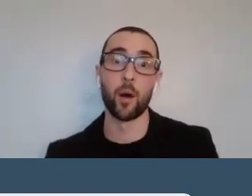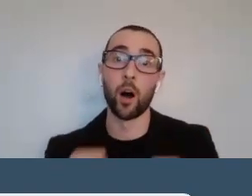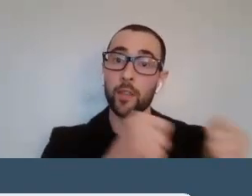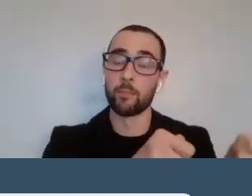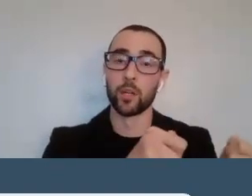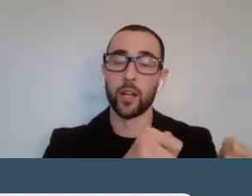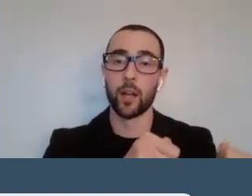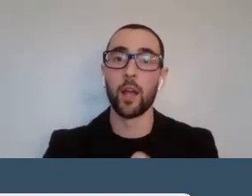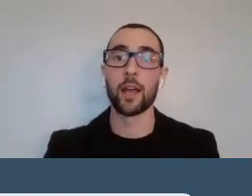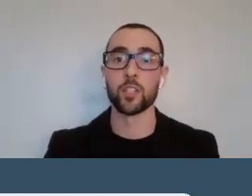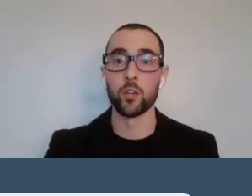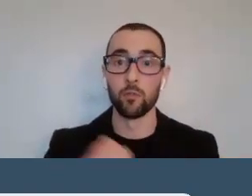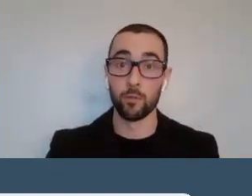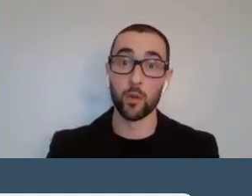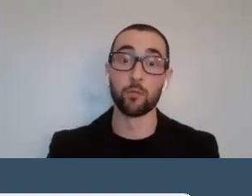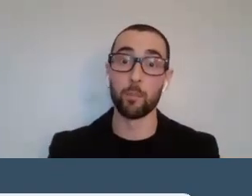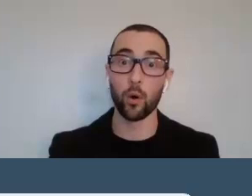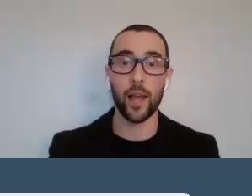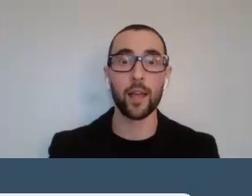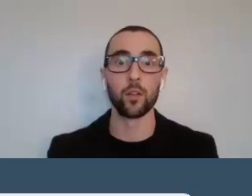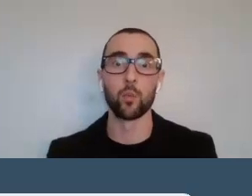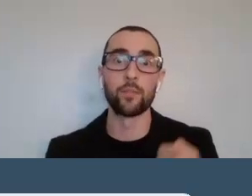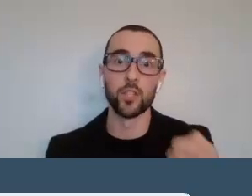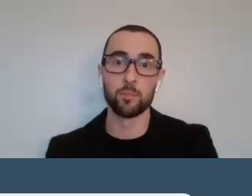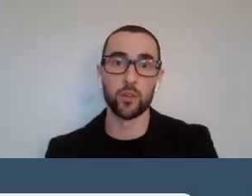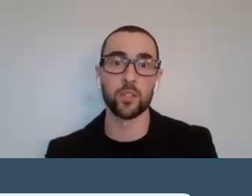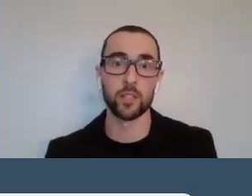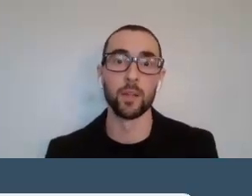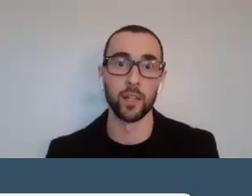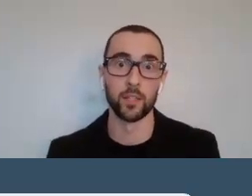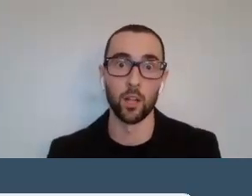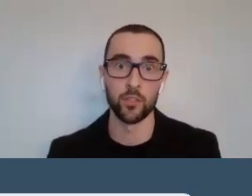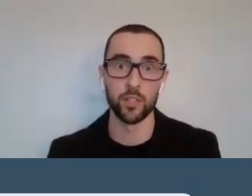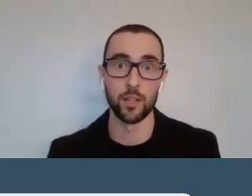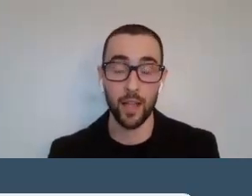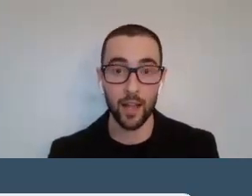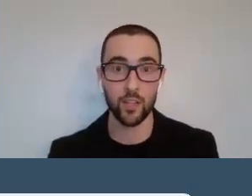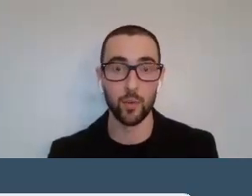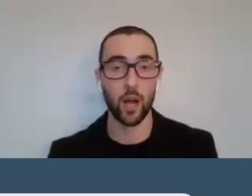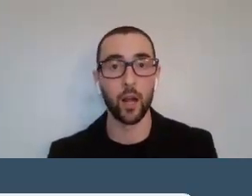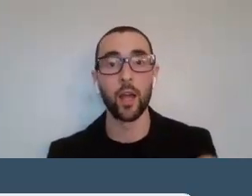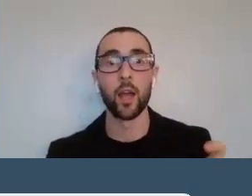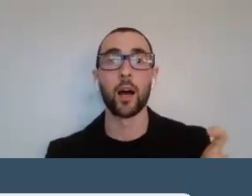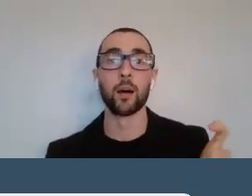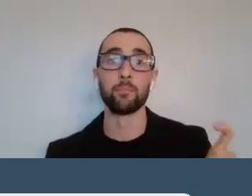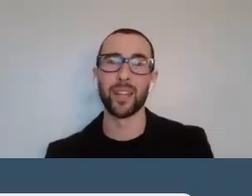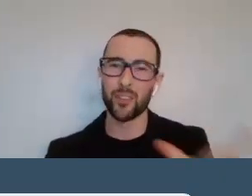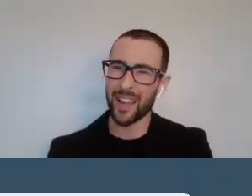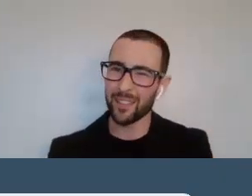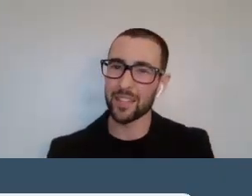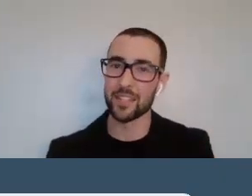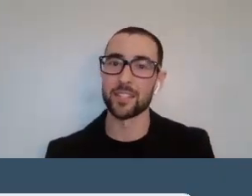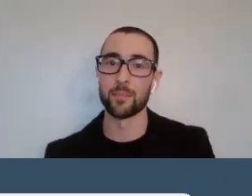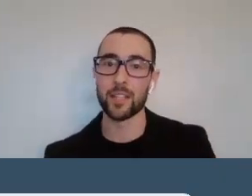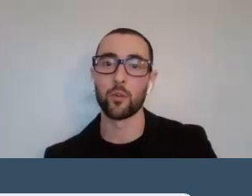from them on the building. And so you can report, hey, look, we've dispersed this $1 million in cash that we got. But in